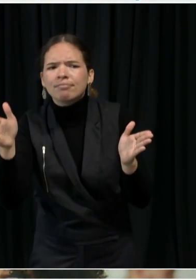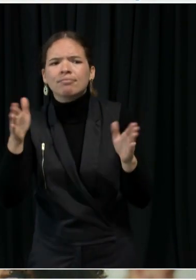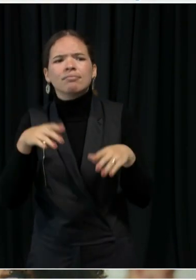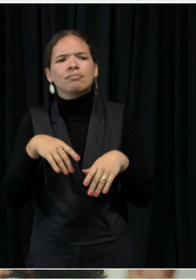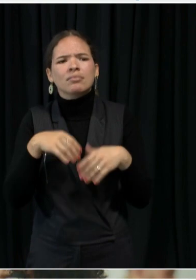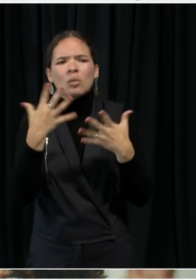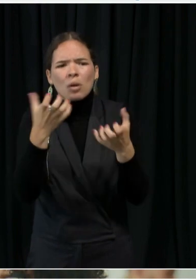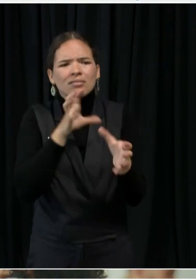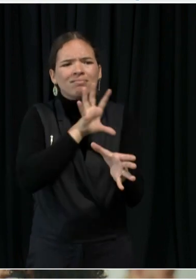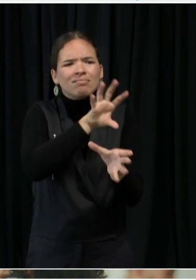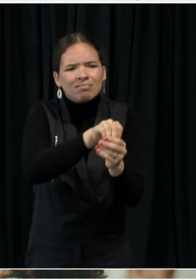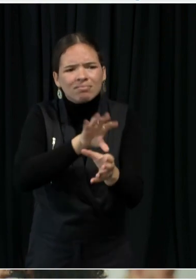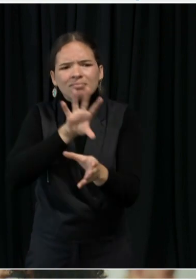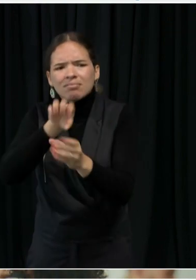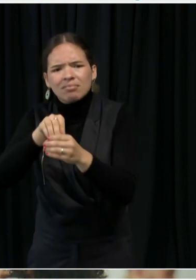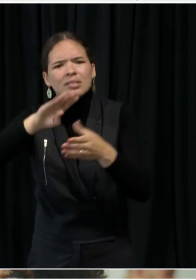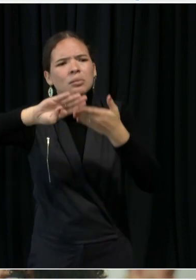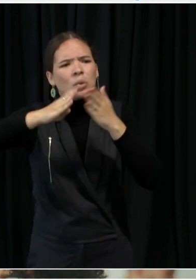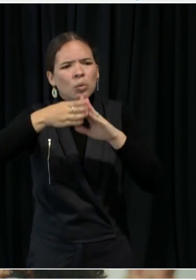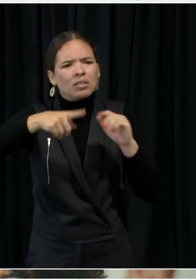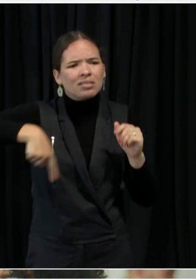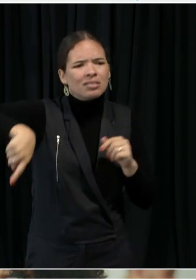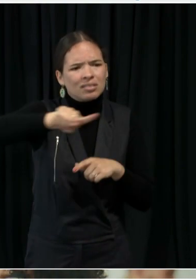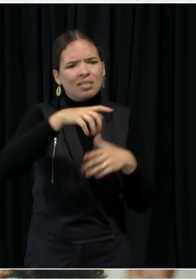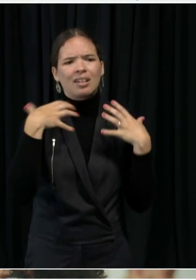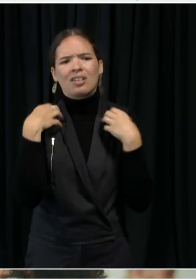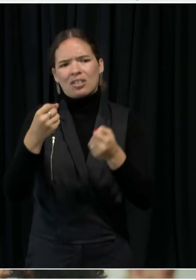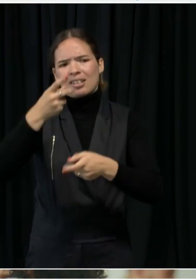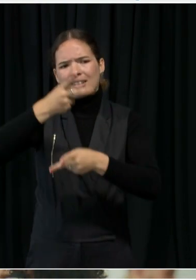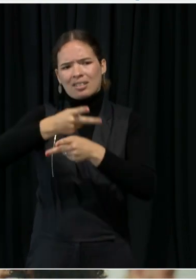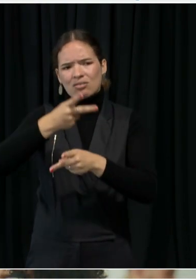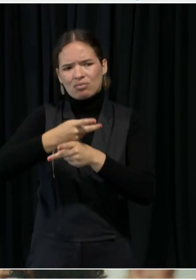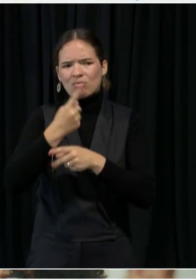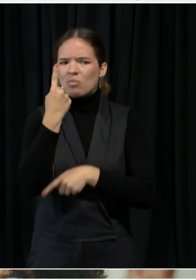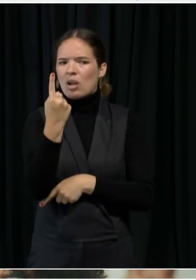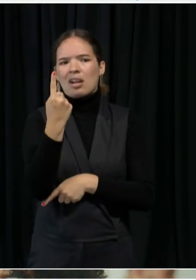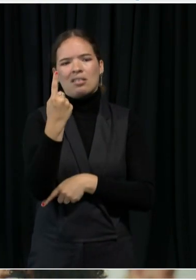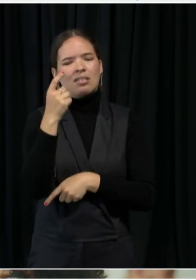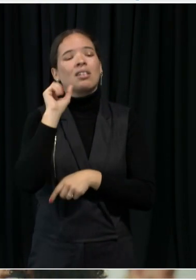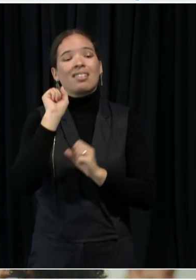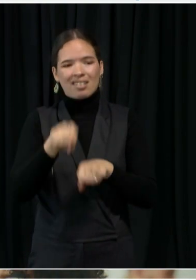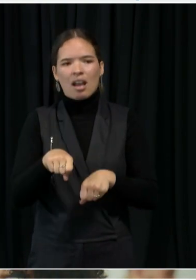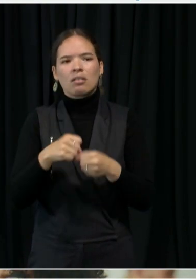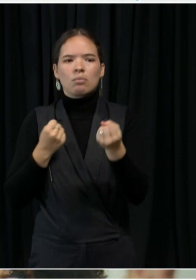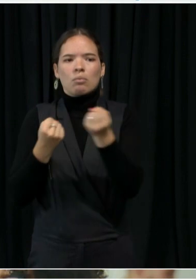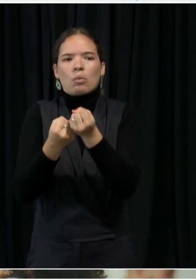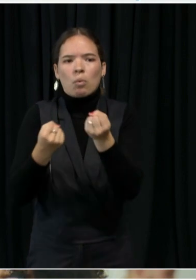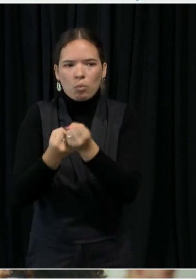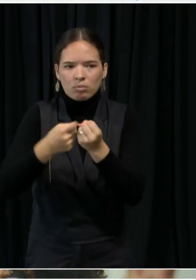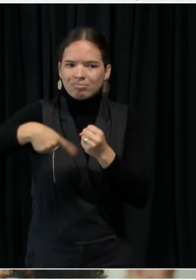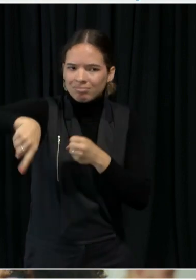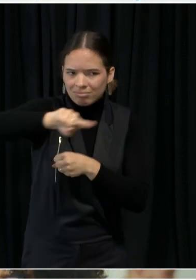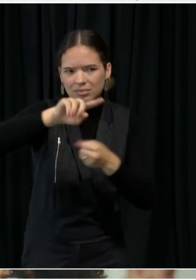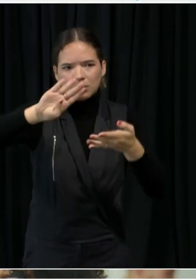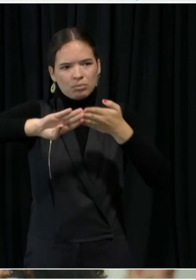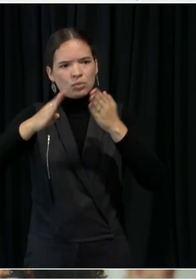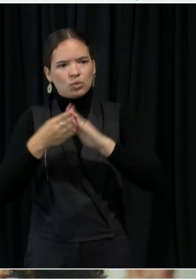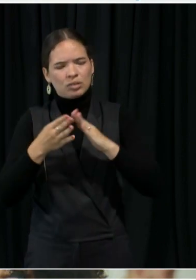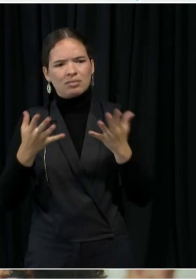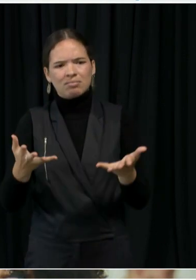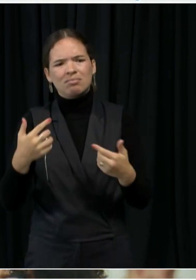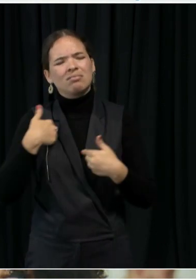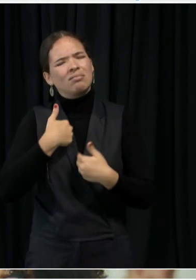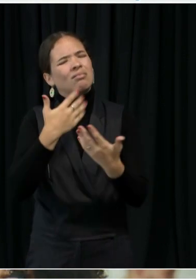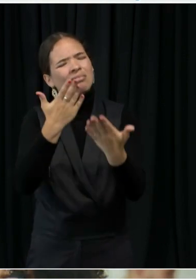And healthcare is just one of those. But we are really, in the medical community, delighted with that. So I look forward to this